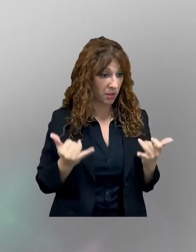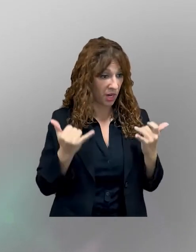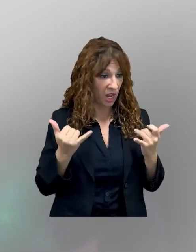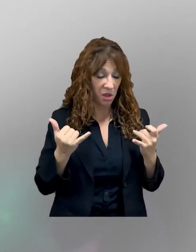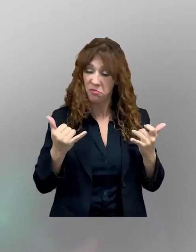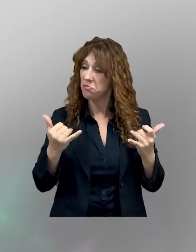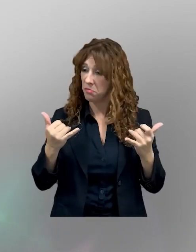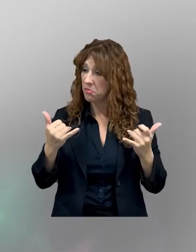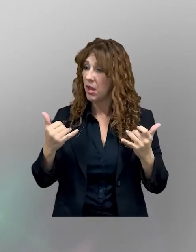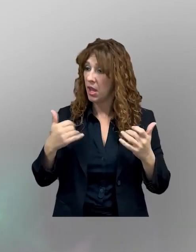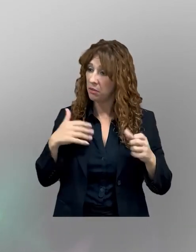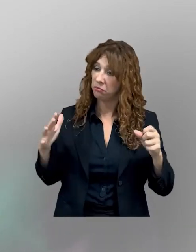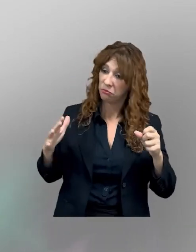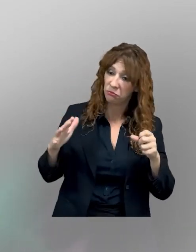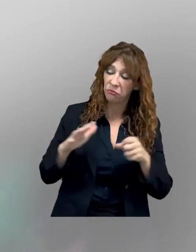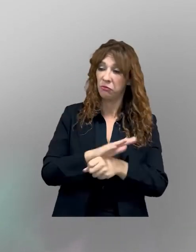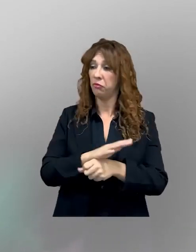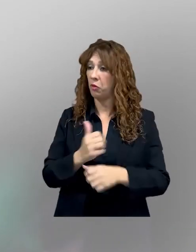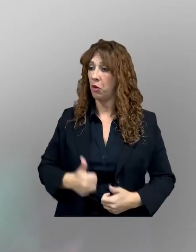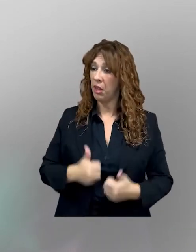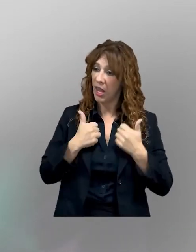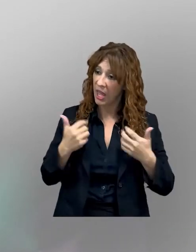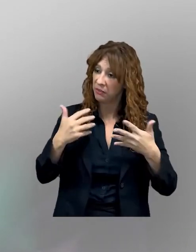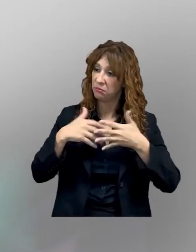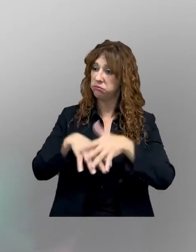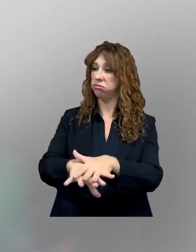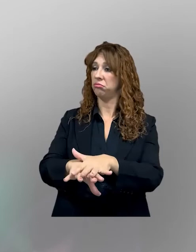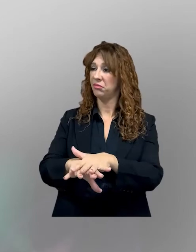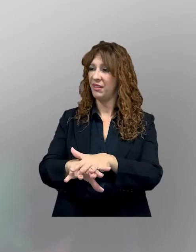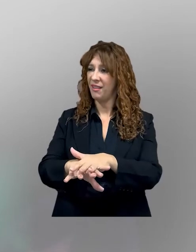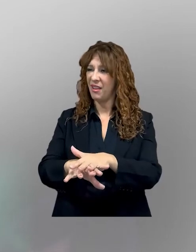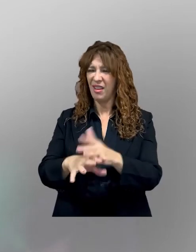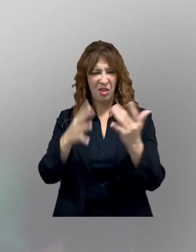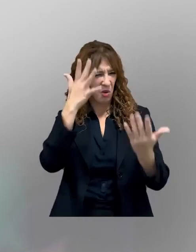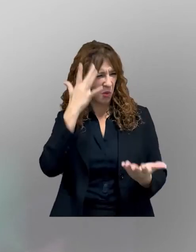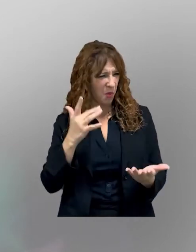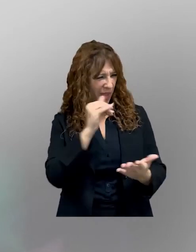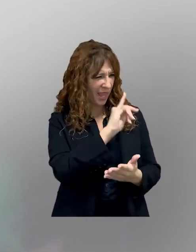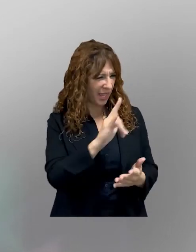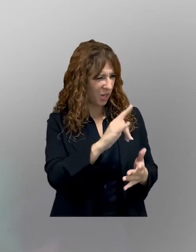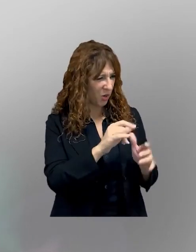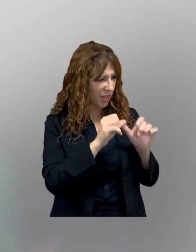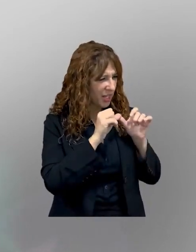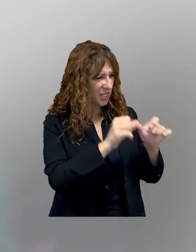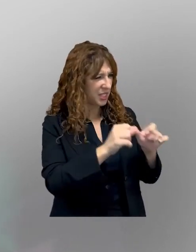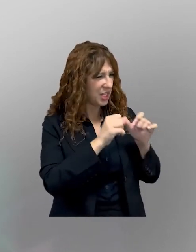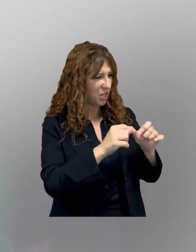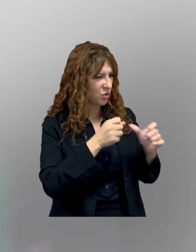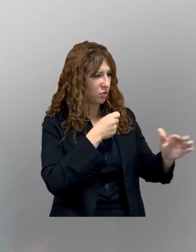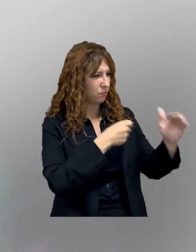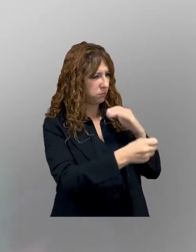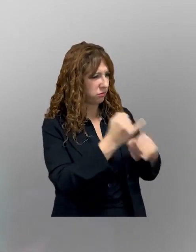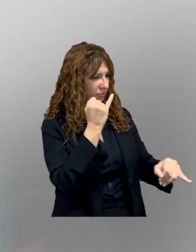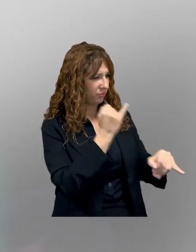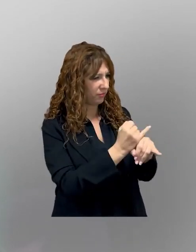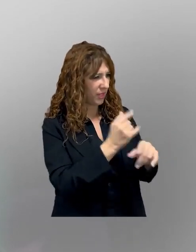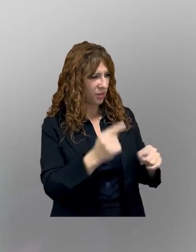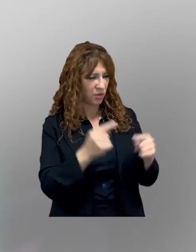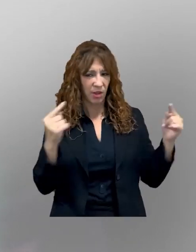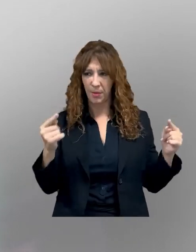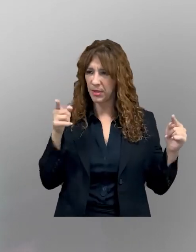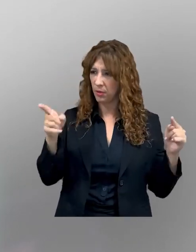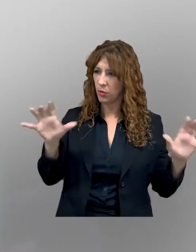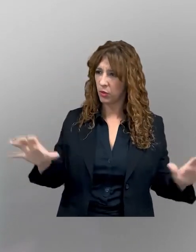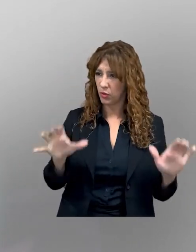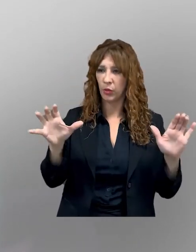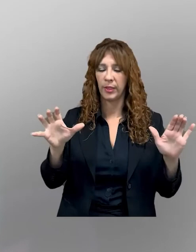them live full lives in the community, and why has Illinois continued and persistently fought that